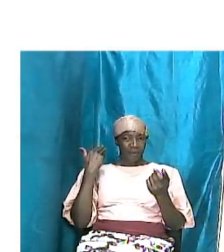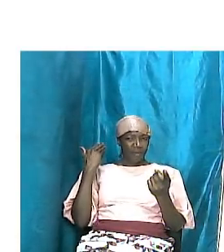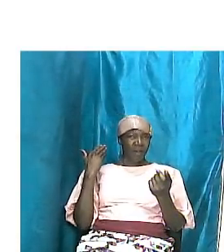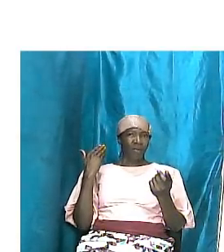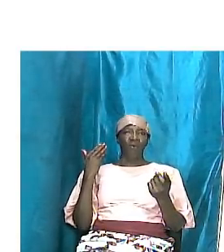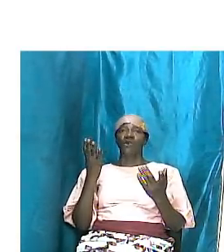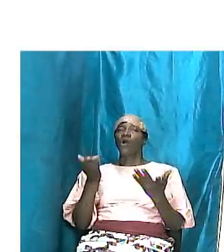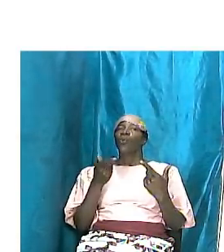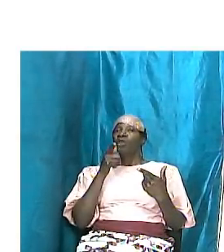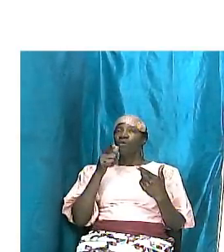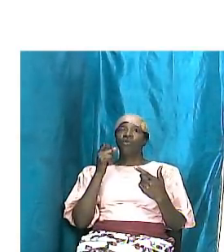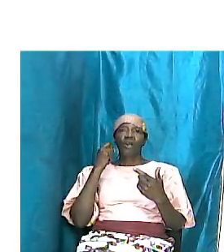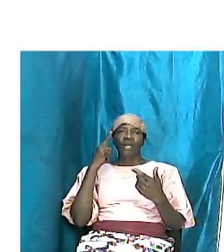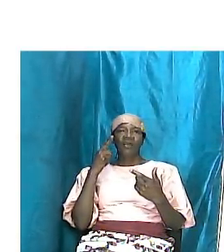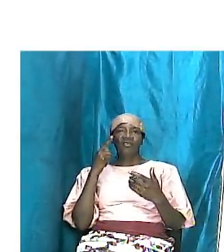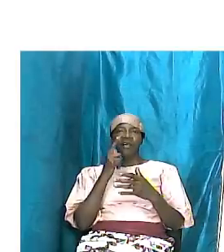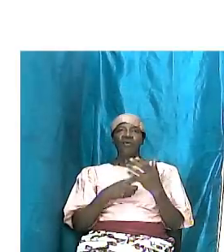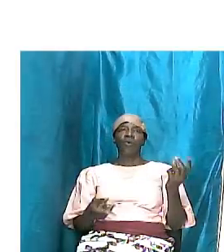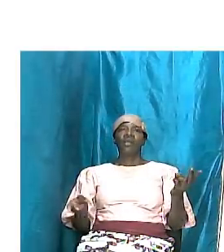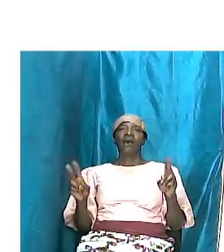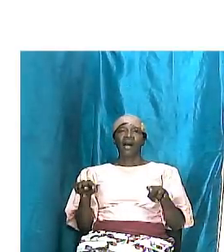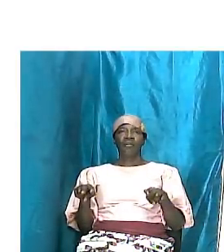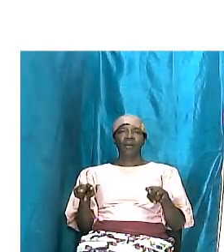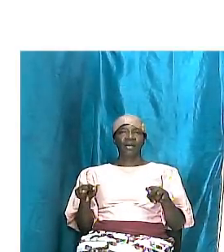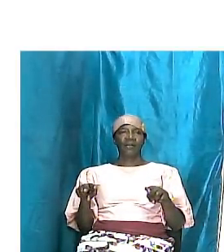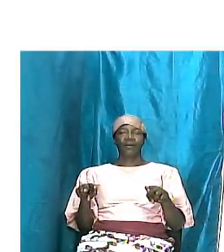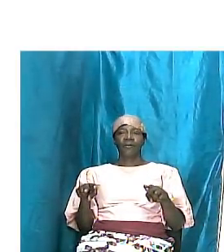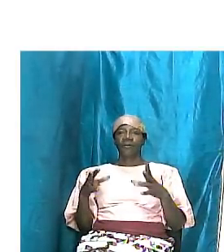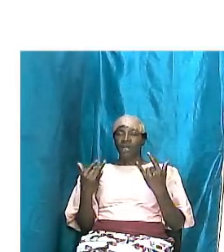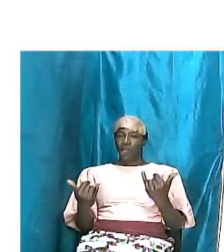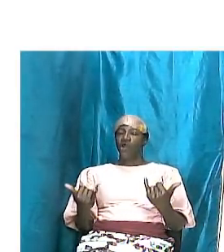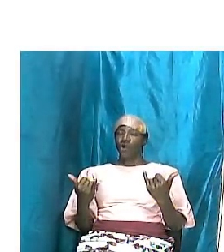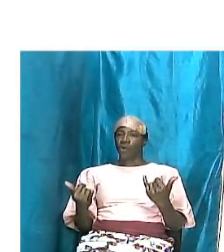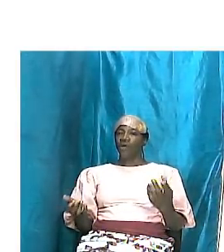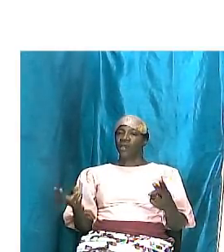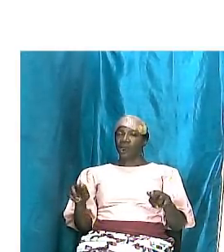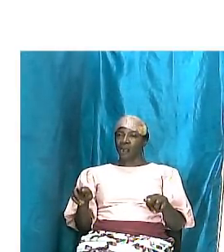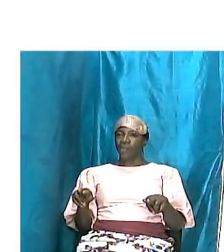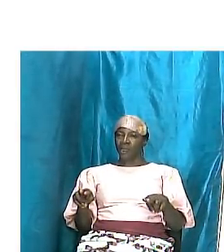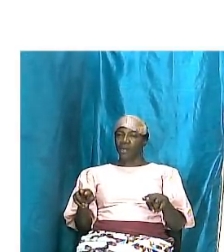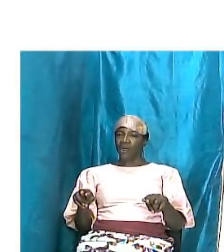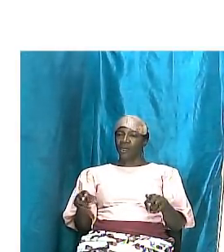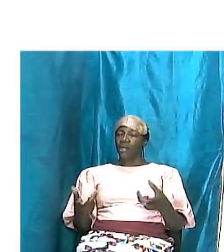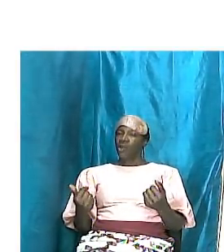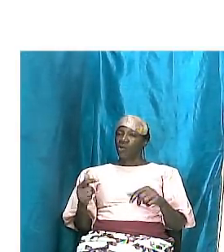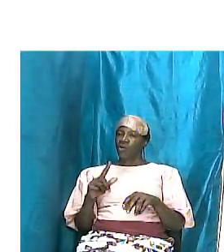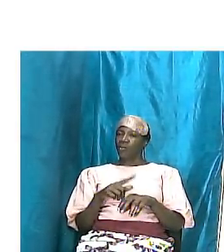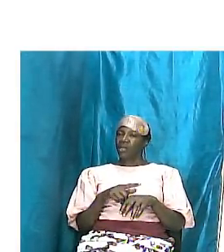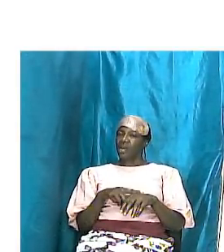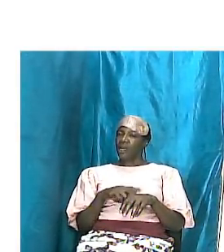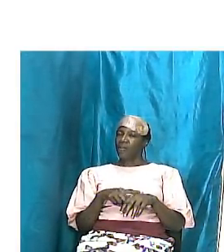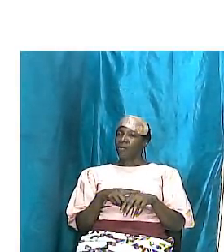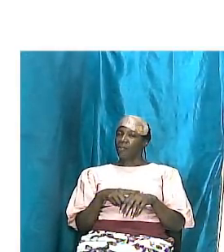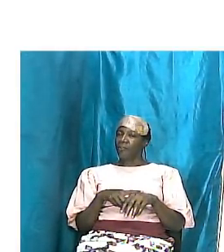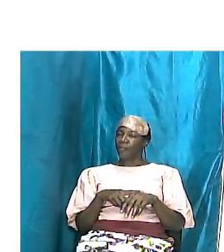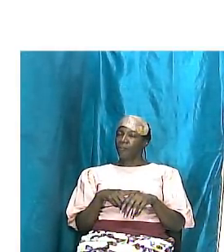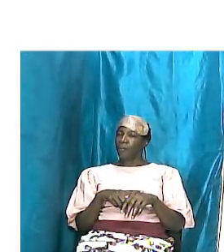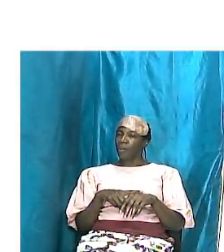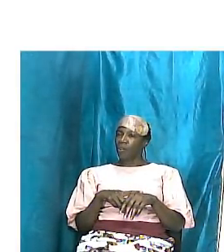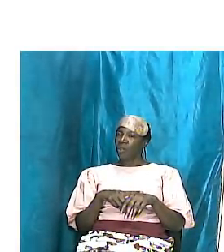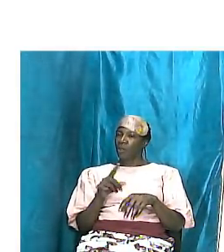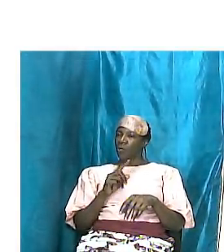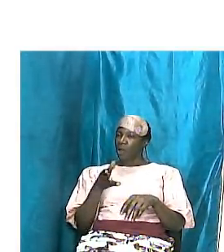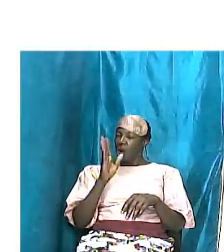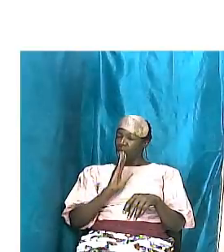us to understand what actually happened and how it happened. Of course, you know, it came time now, saints of God, it came time